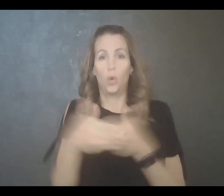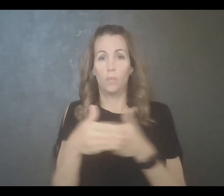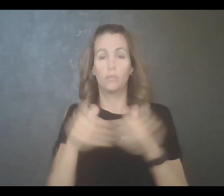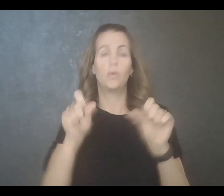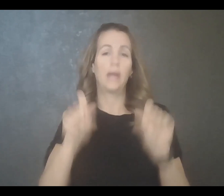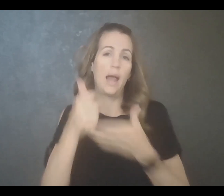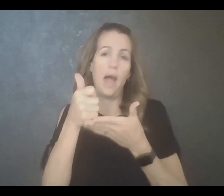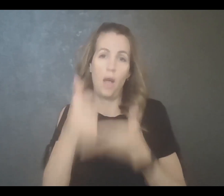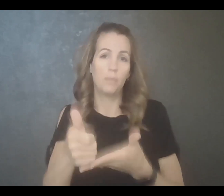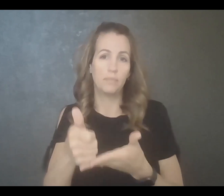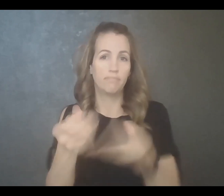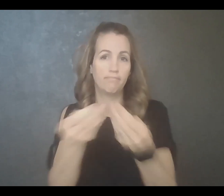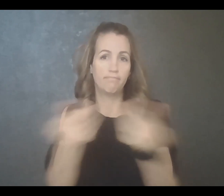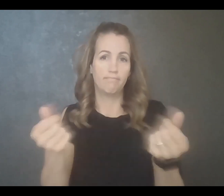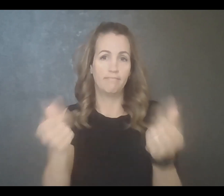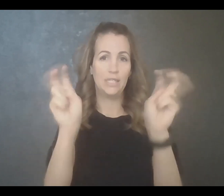with anything.